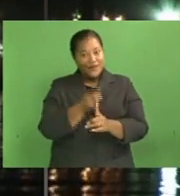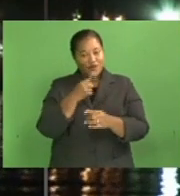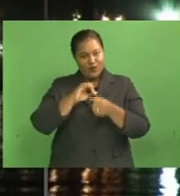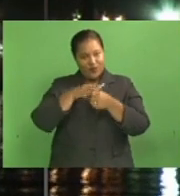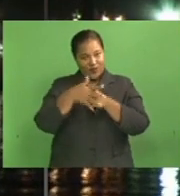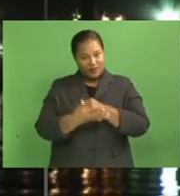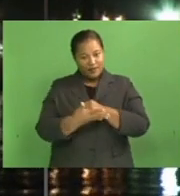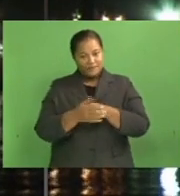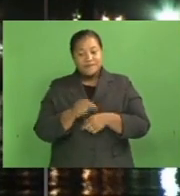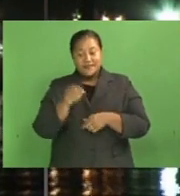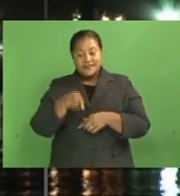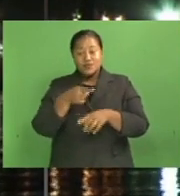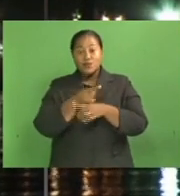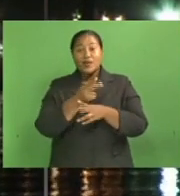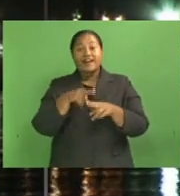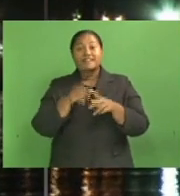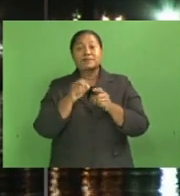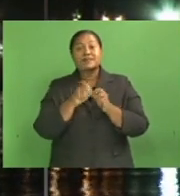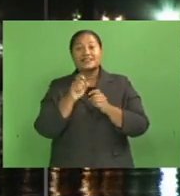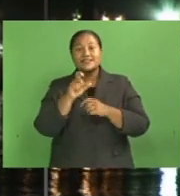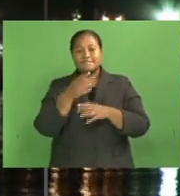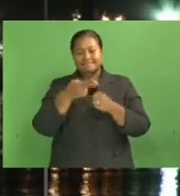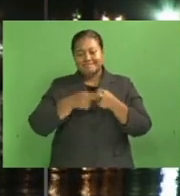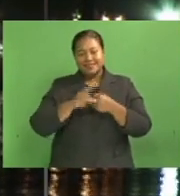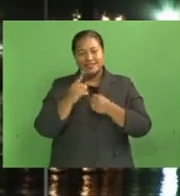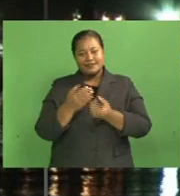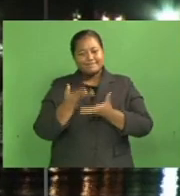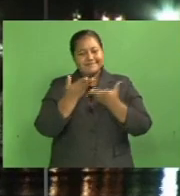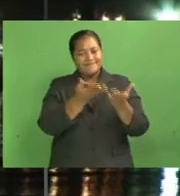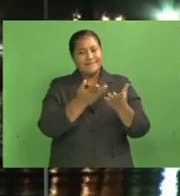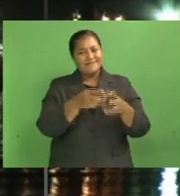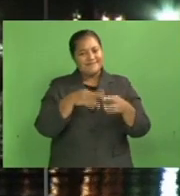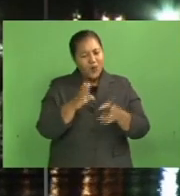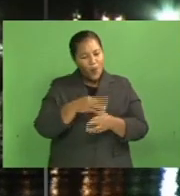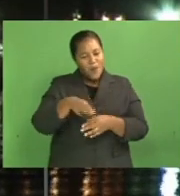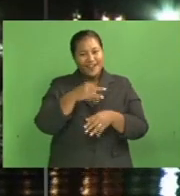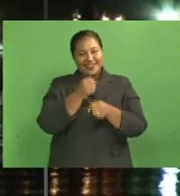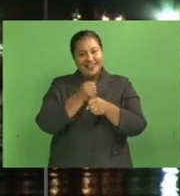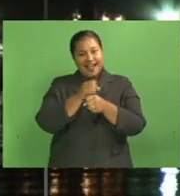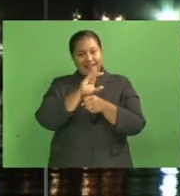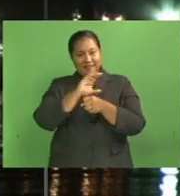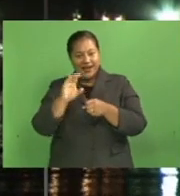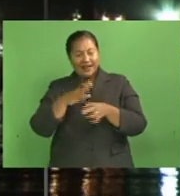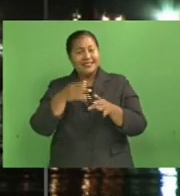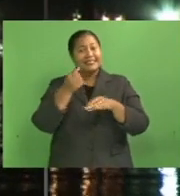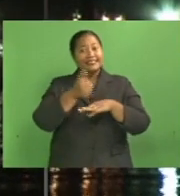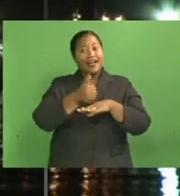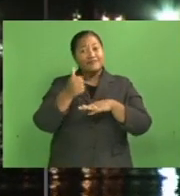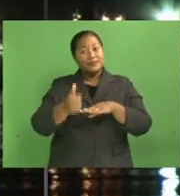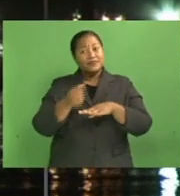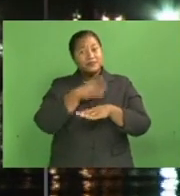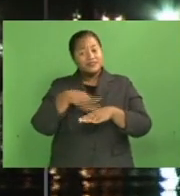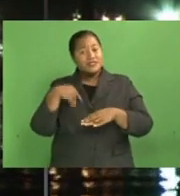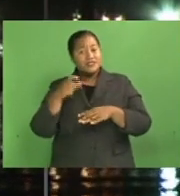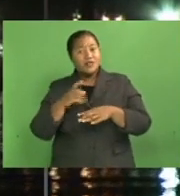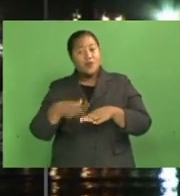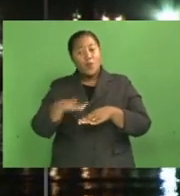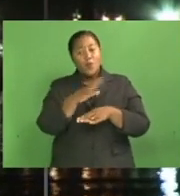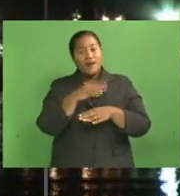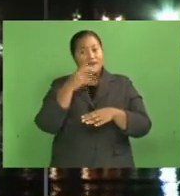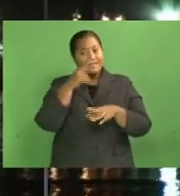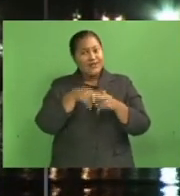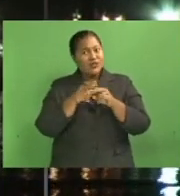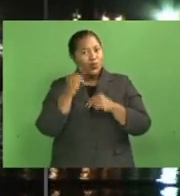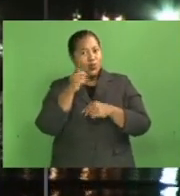COVID-19. This week, FBC News has profiled the retail sector, manufacturers, government ministries and average Fijians on what their